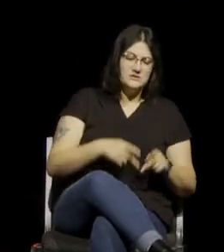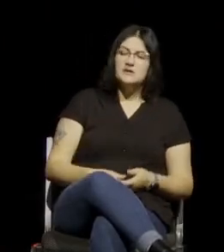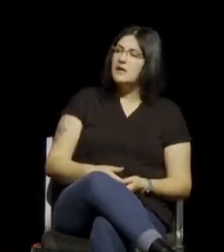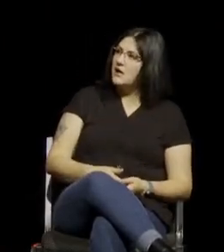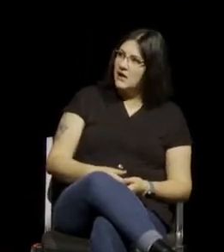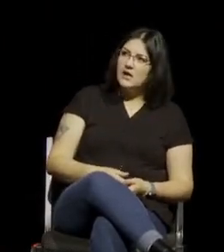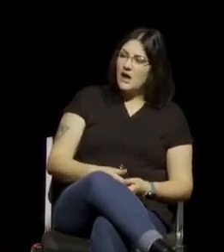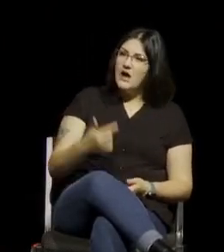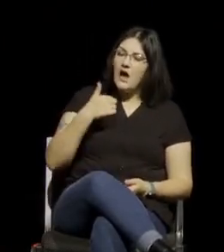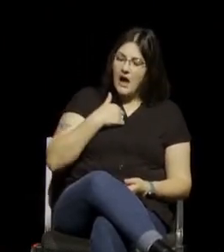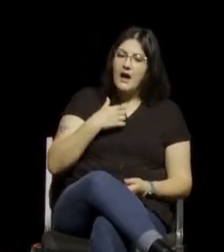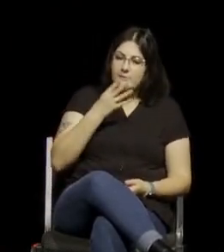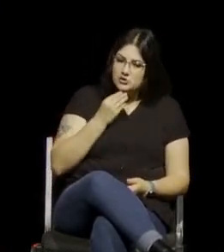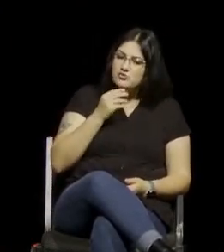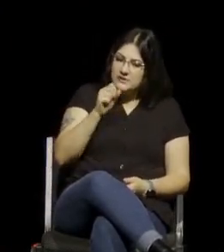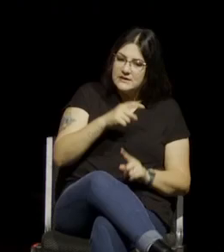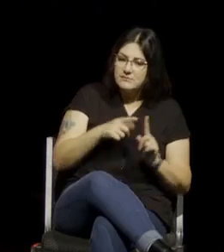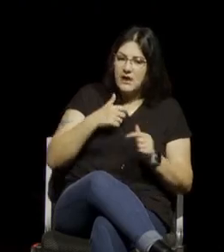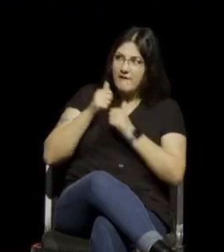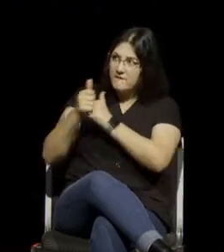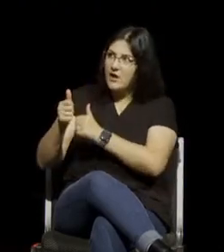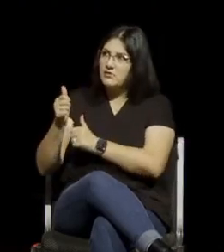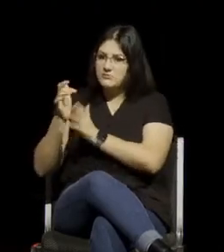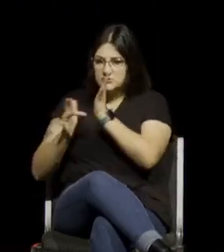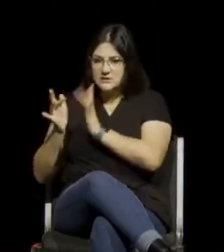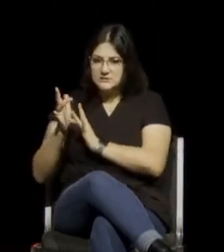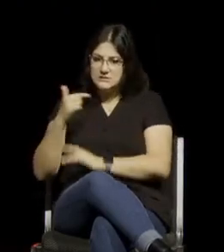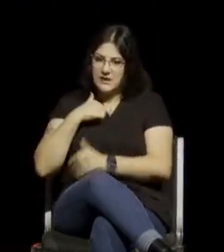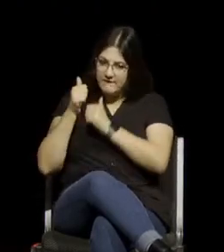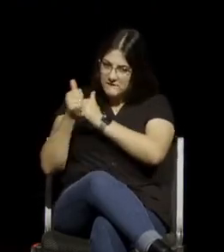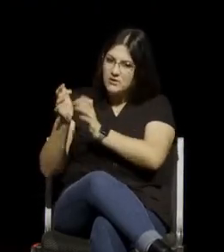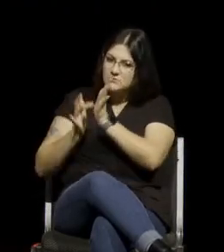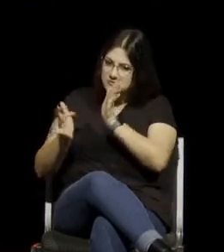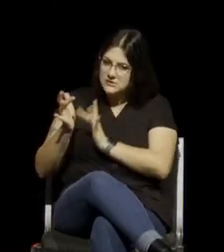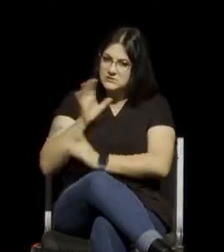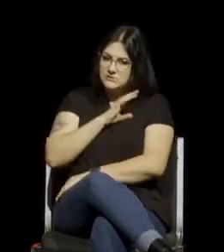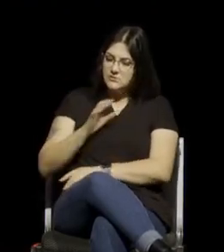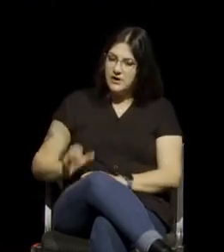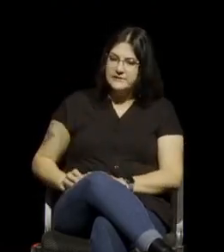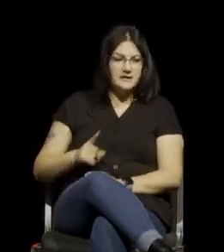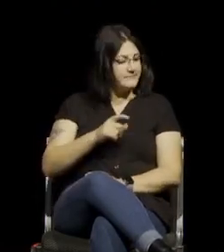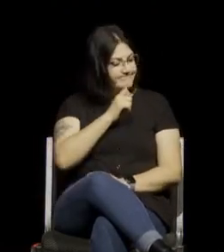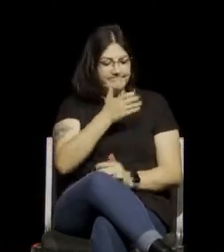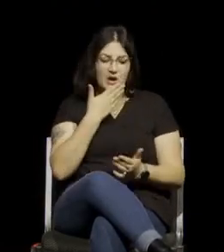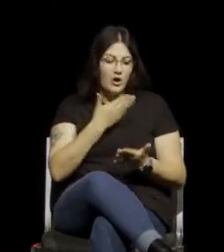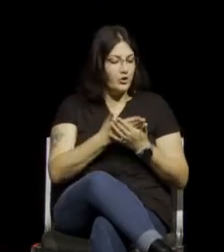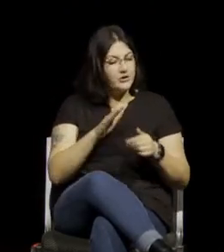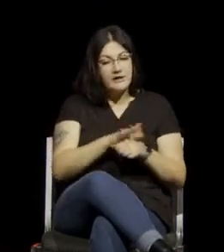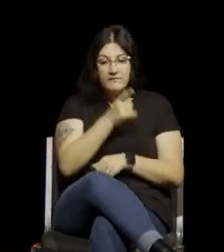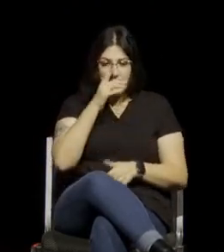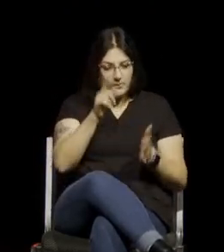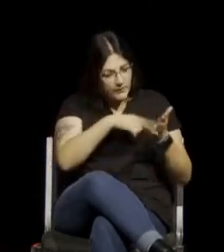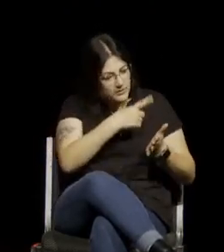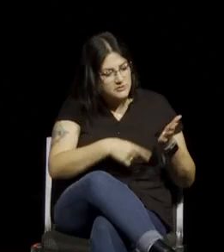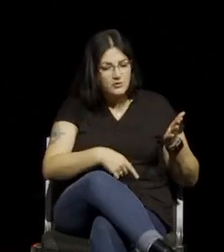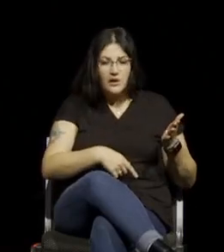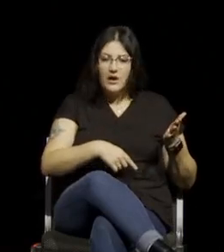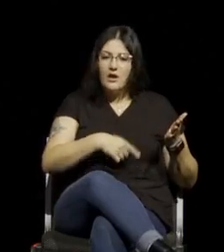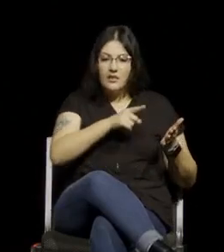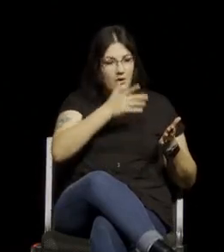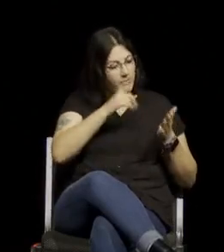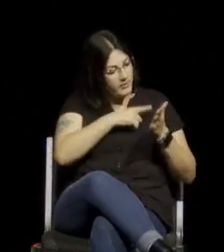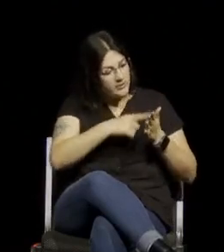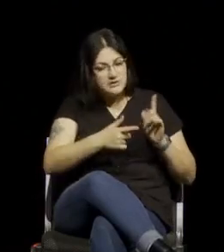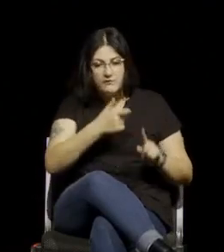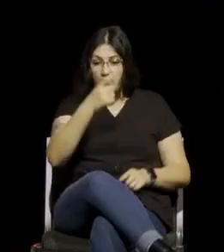yeah, I'm a Jew, but I also follow Jesus. I'm a Messianic Jew. I follow Christ. And that's not good enough. And so they'd be persecuted by them. They'd be persecuted by the